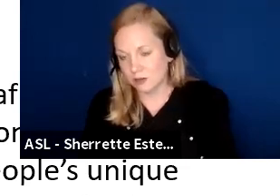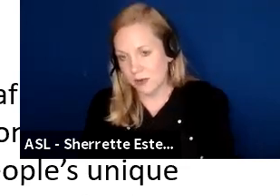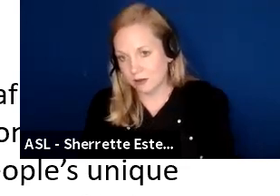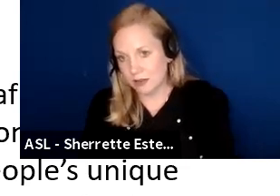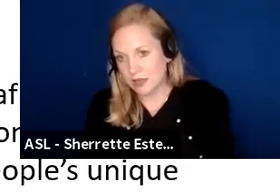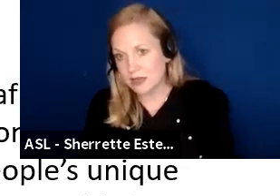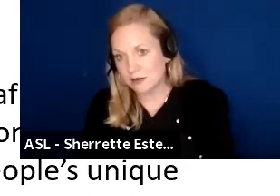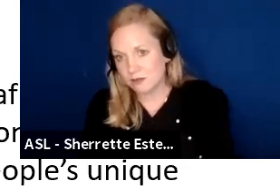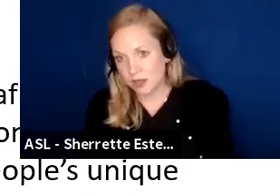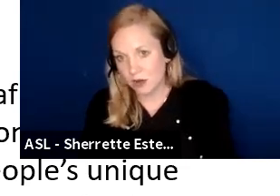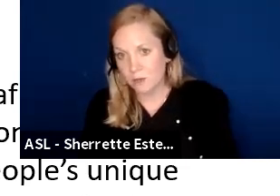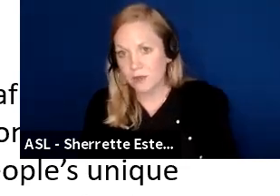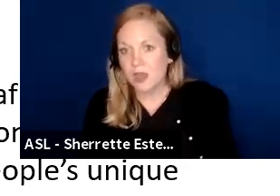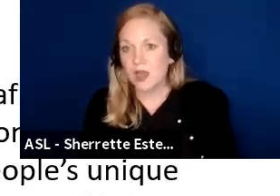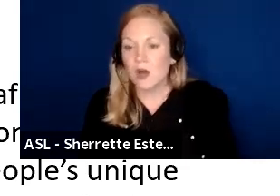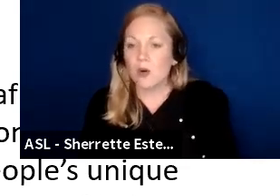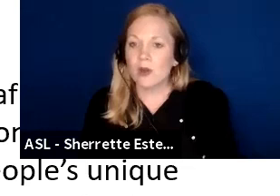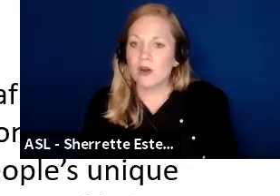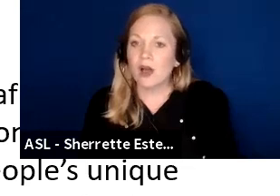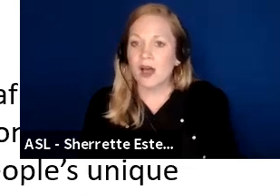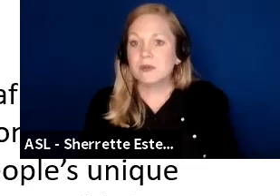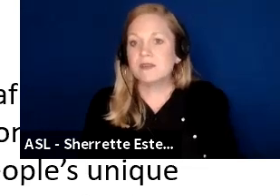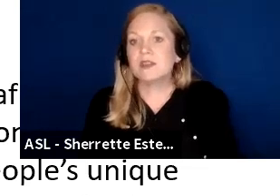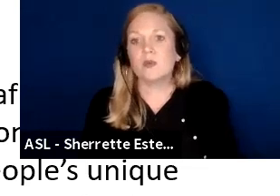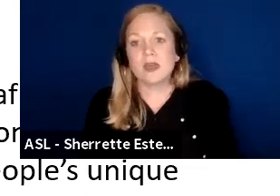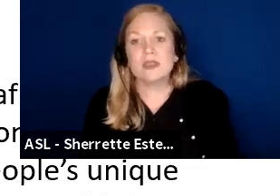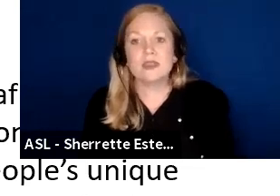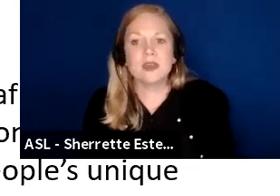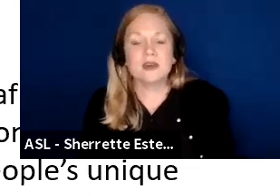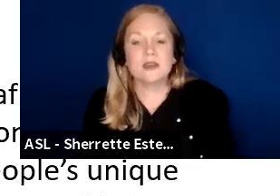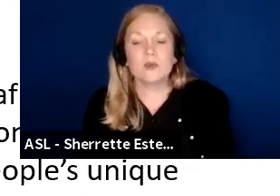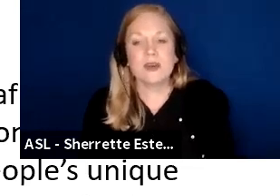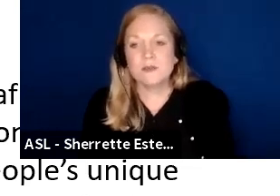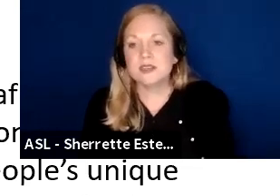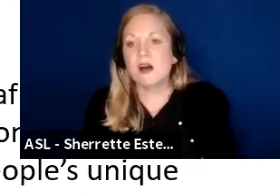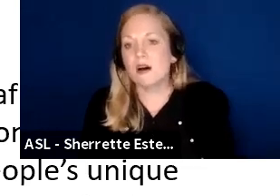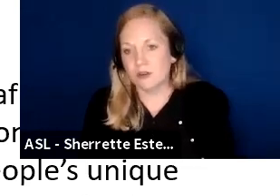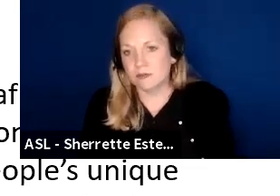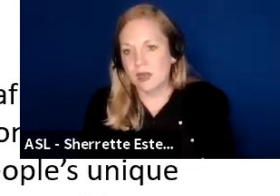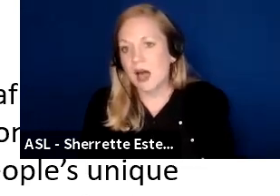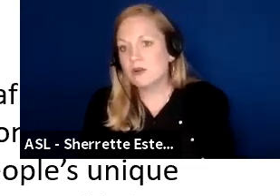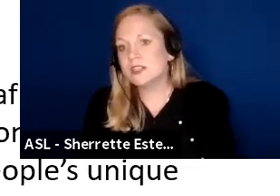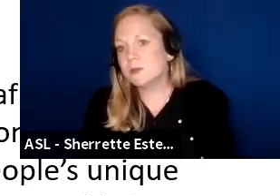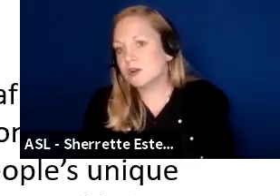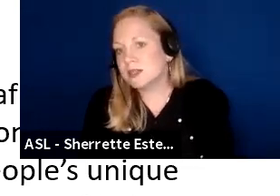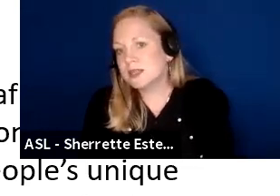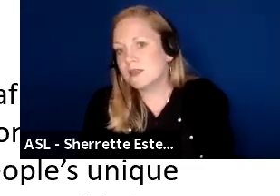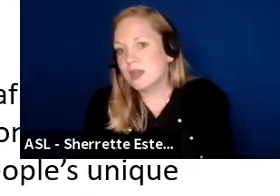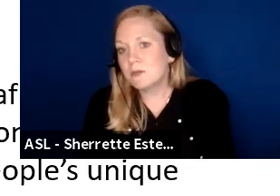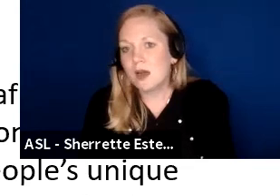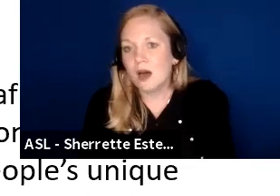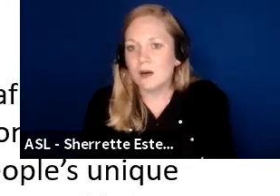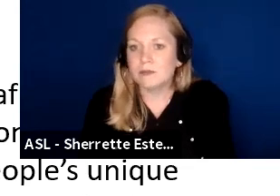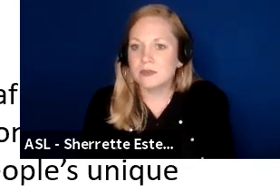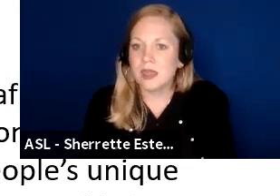it talked about in the end of the video, where I believe that we think that we have something to offer. Our experience can